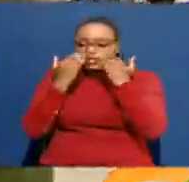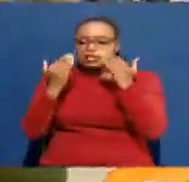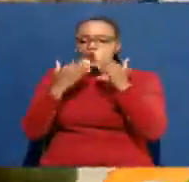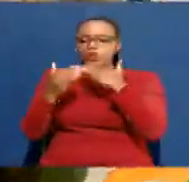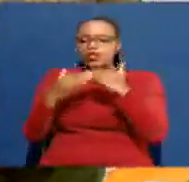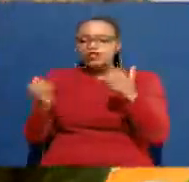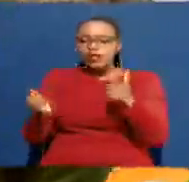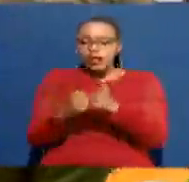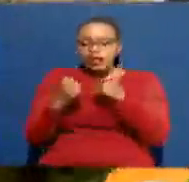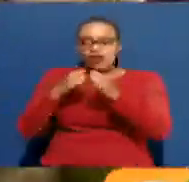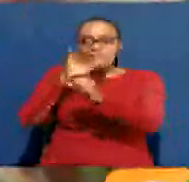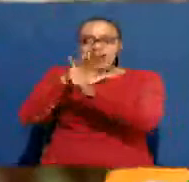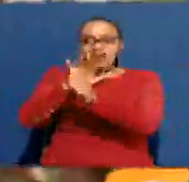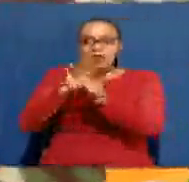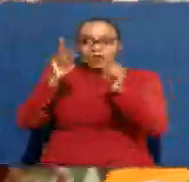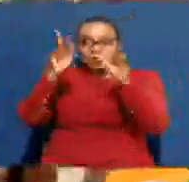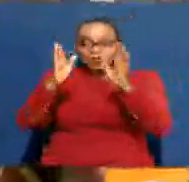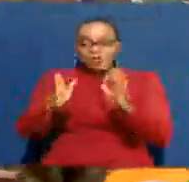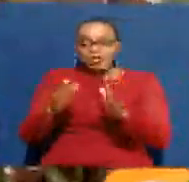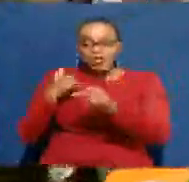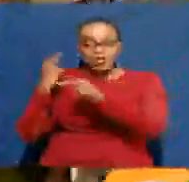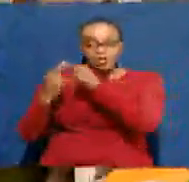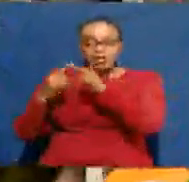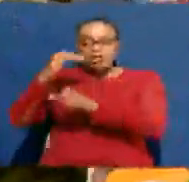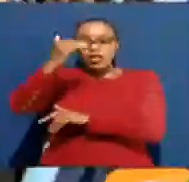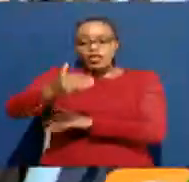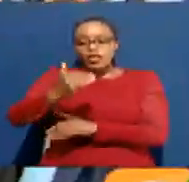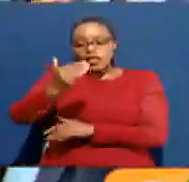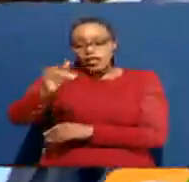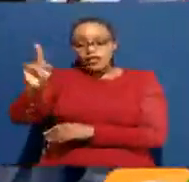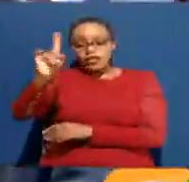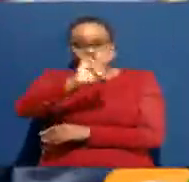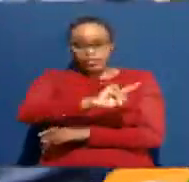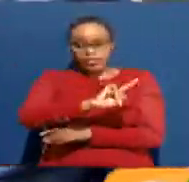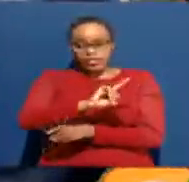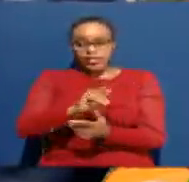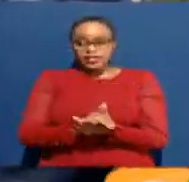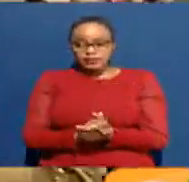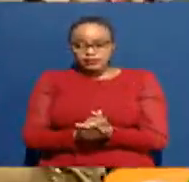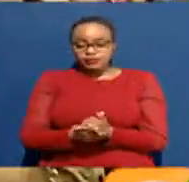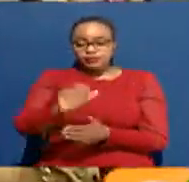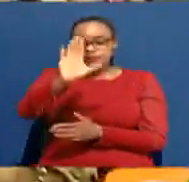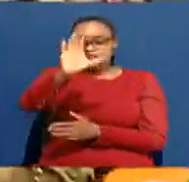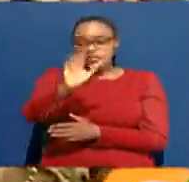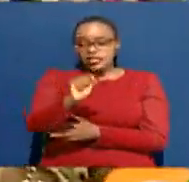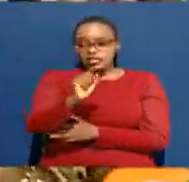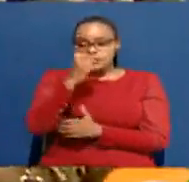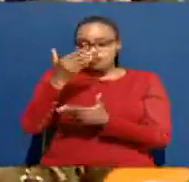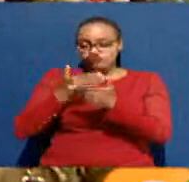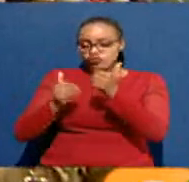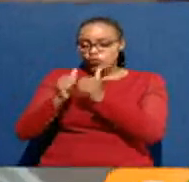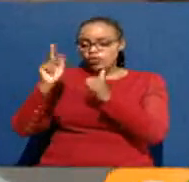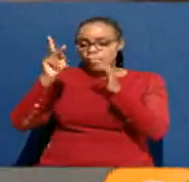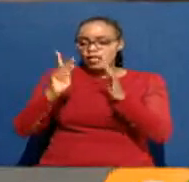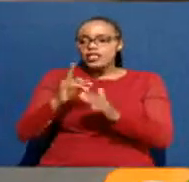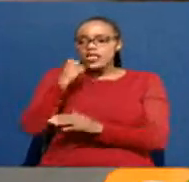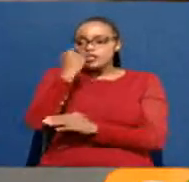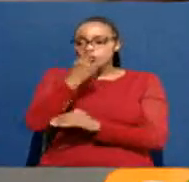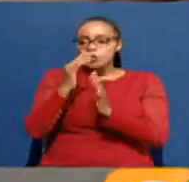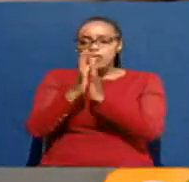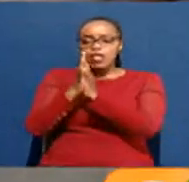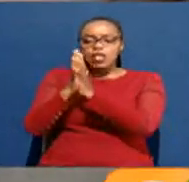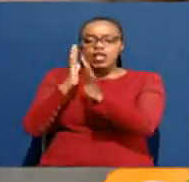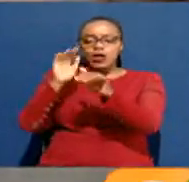firsthand what thousands of Kenyans go through every single day. The CS, who interacted with Kenyans who had lined